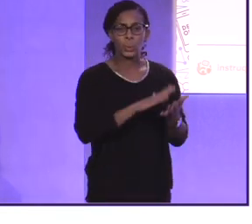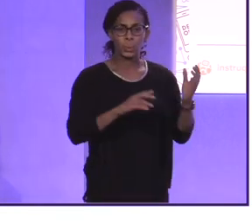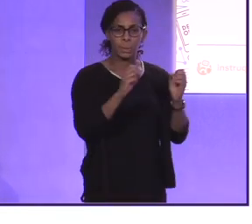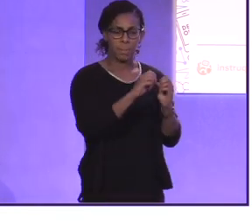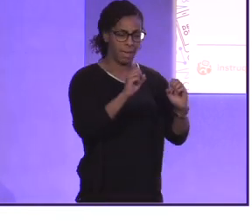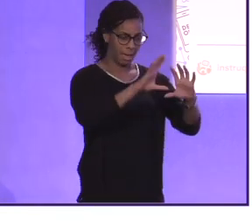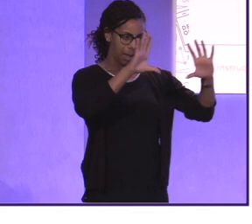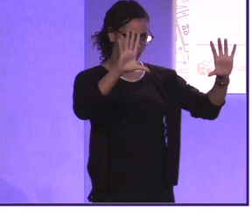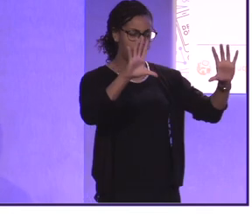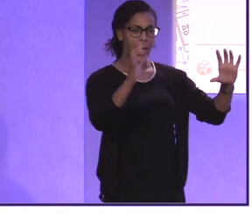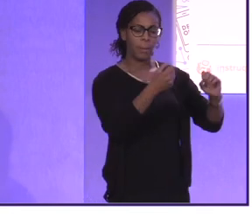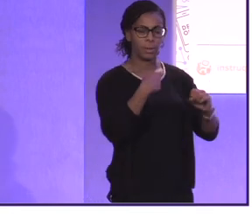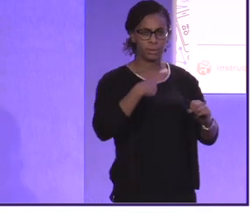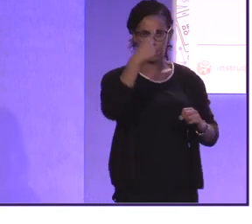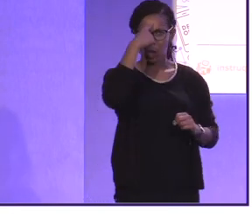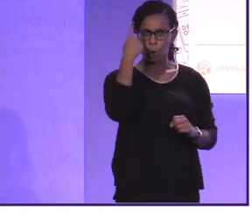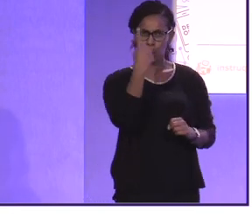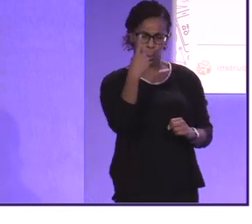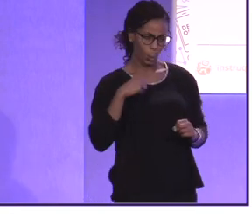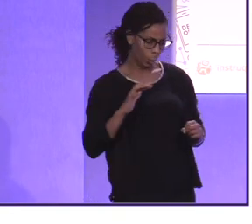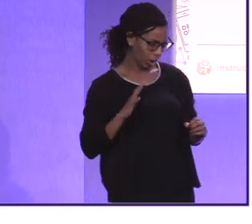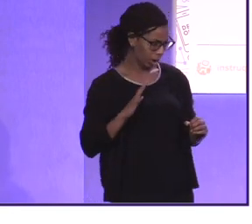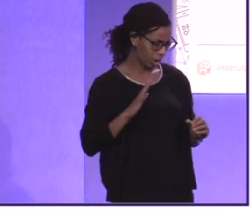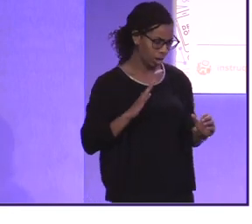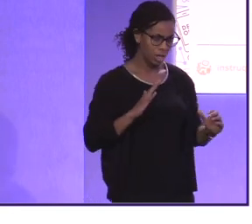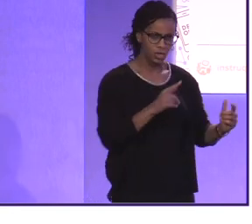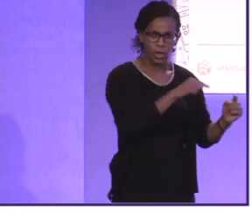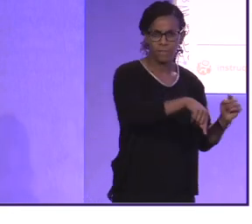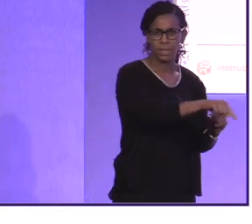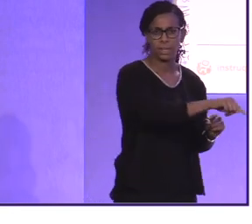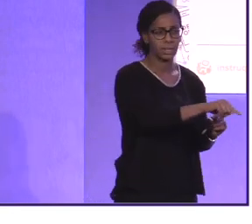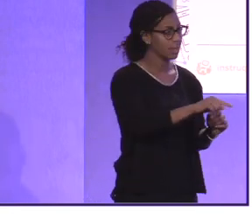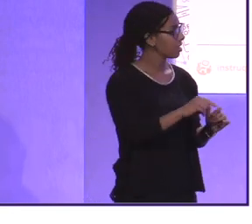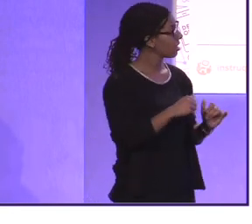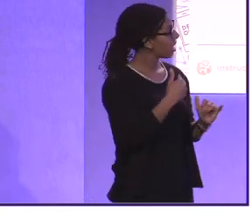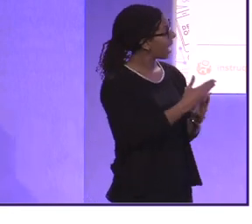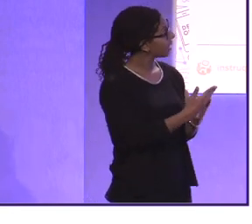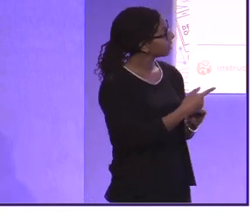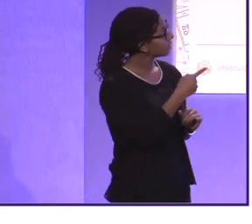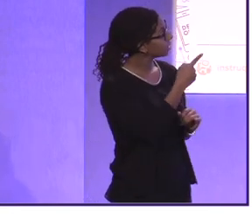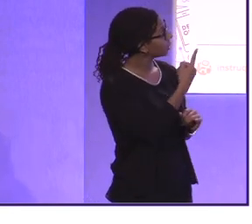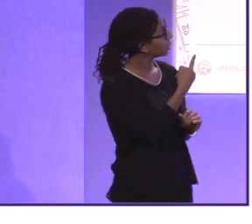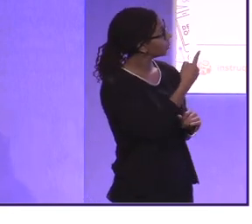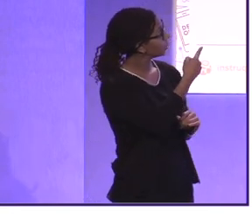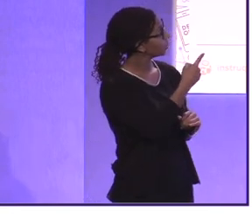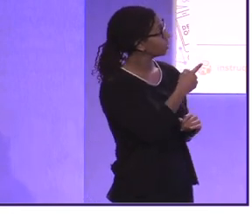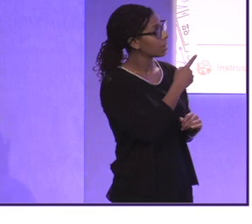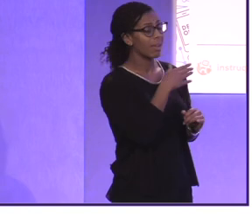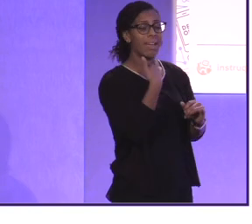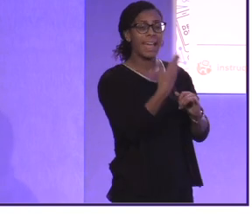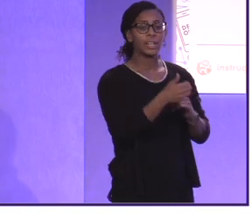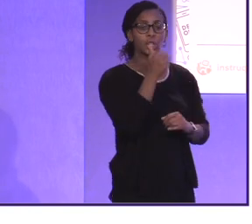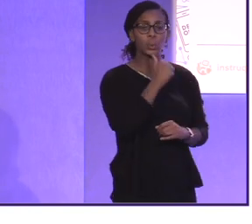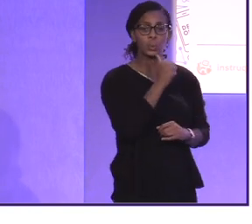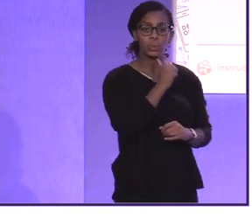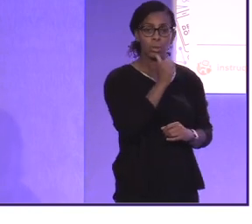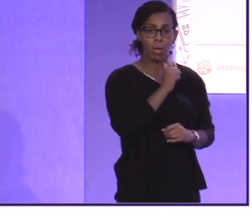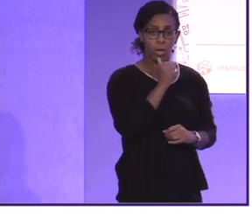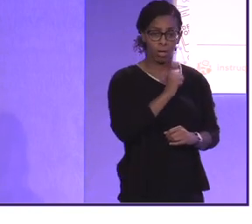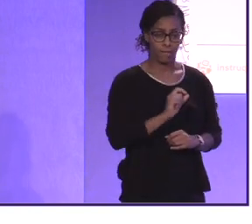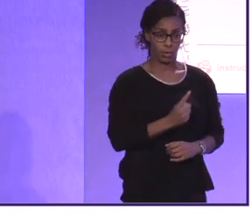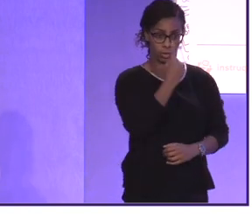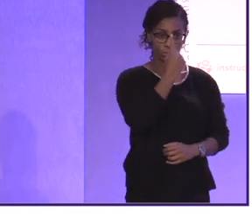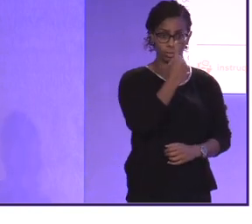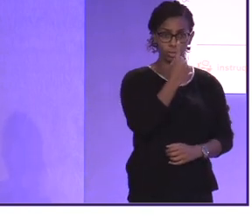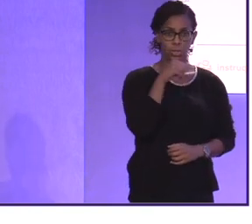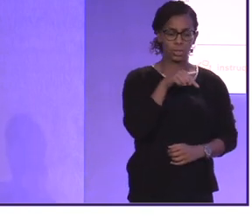of the day. And ultimately, the person who's most important is that end user who's actually using our product or our service. So that end user interacts